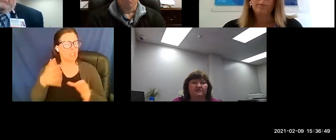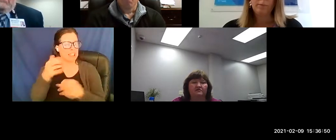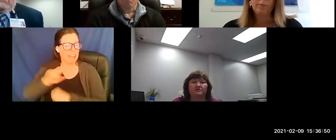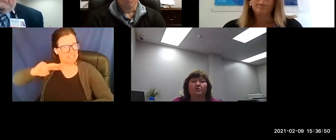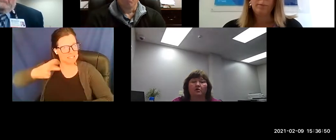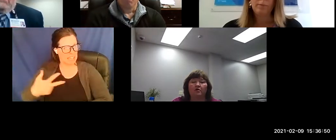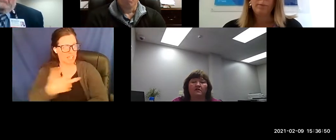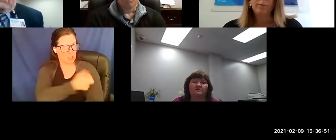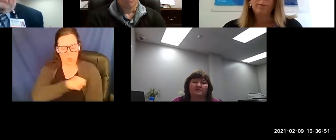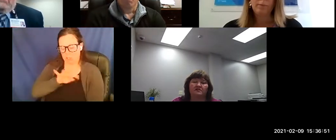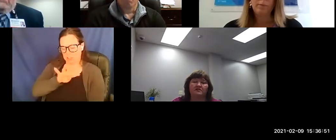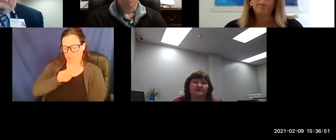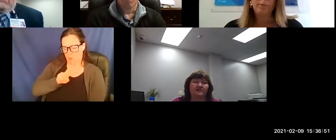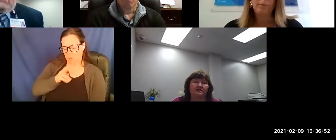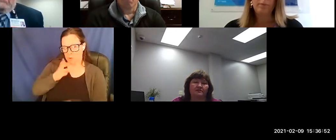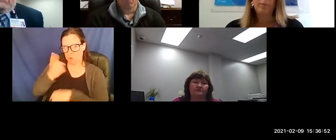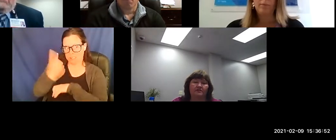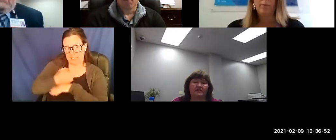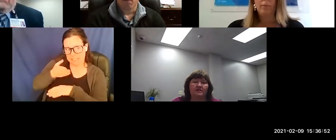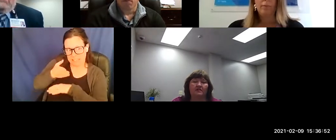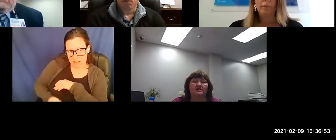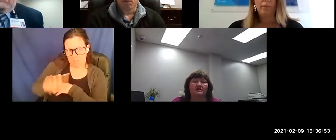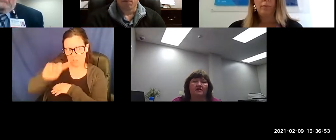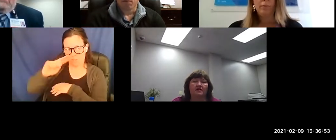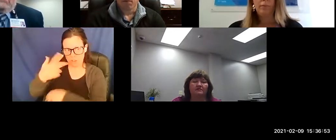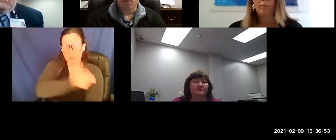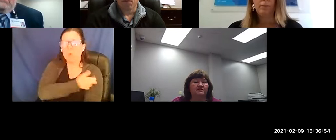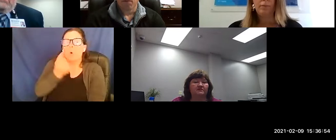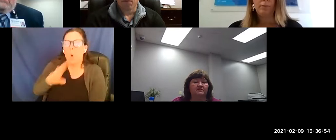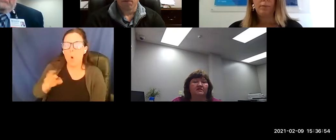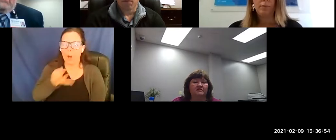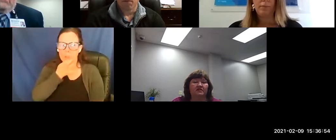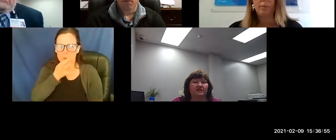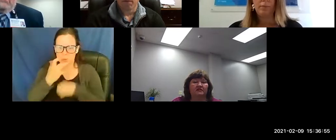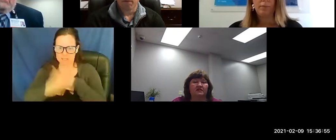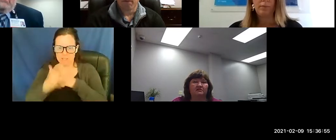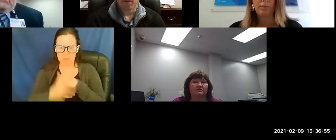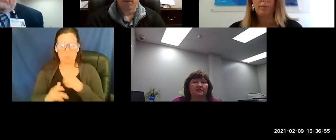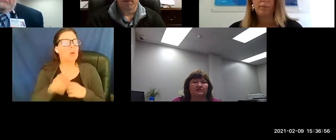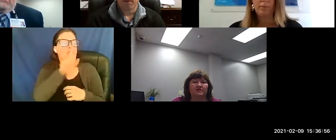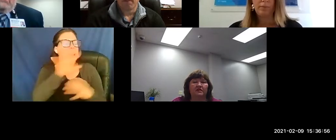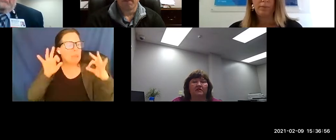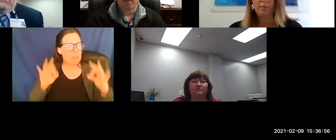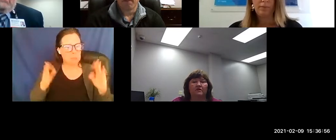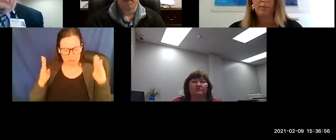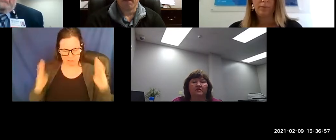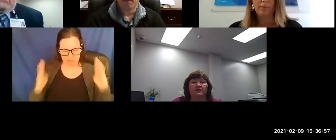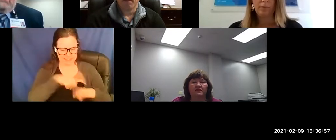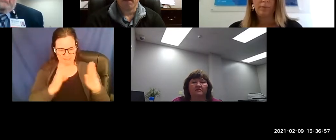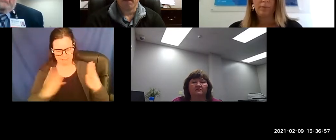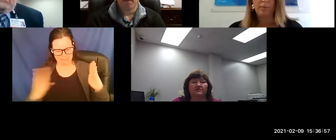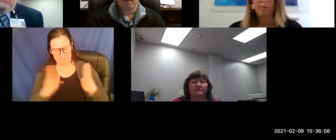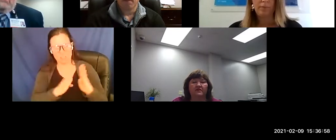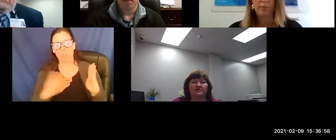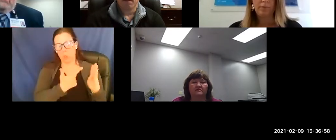first dose or as soon as it is available. The optimal interval is 28 days for Moderna and 21